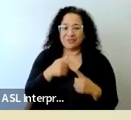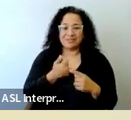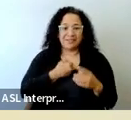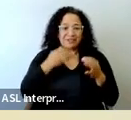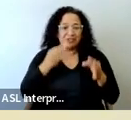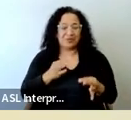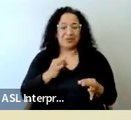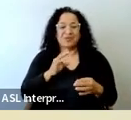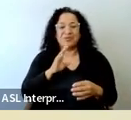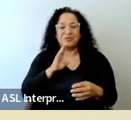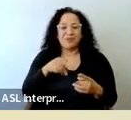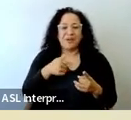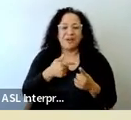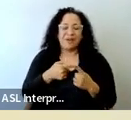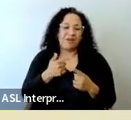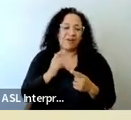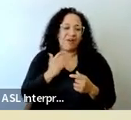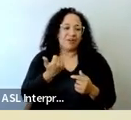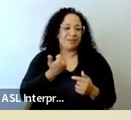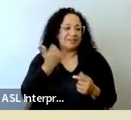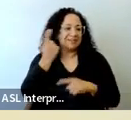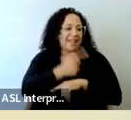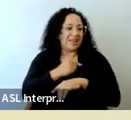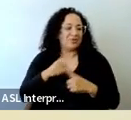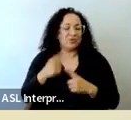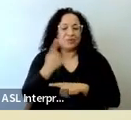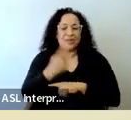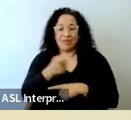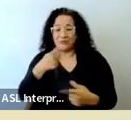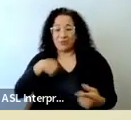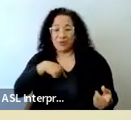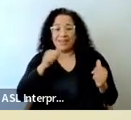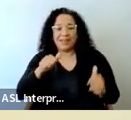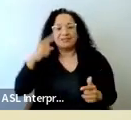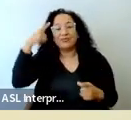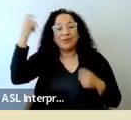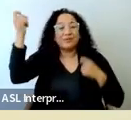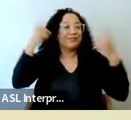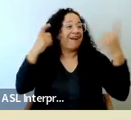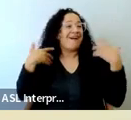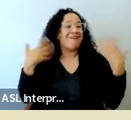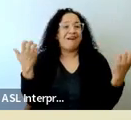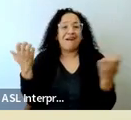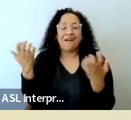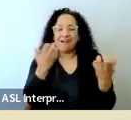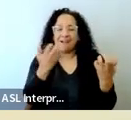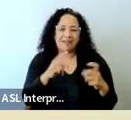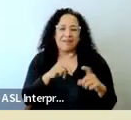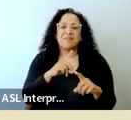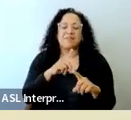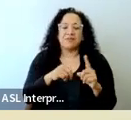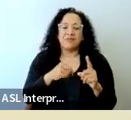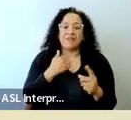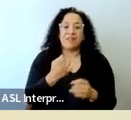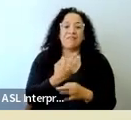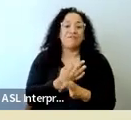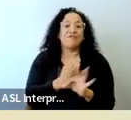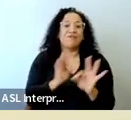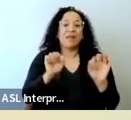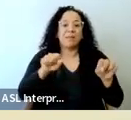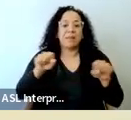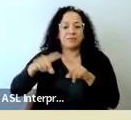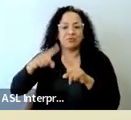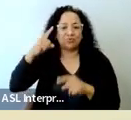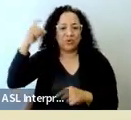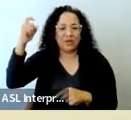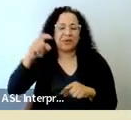just talking about our day-to-day life, we can dream about all the places we want to go and things we want to do with our life. To have that freedom to dream allows us to